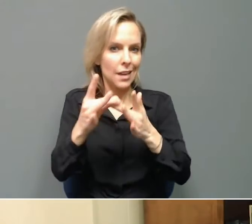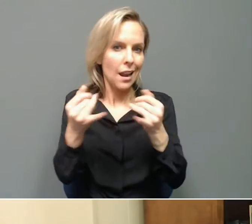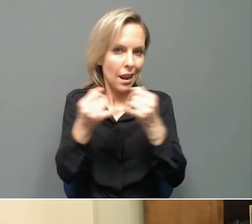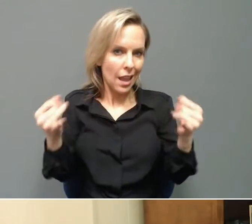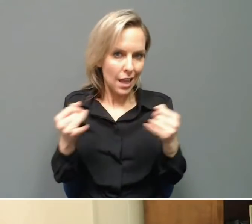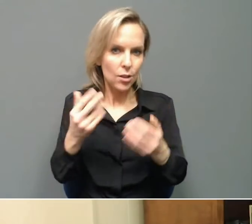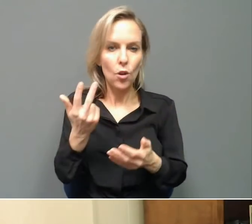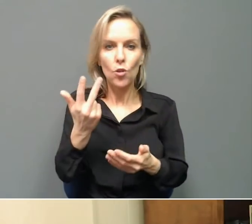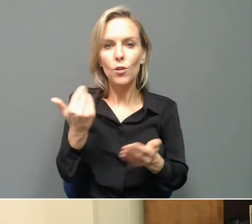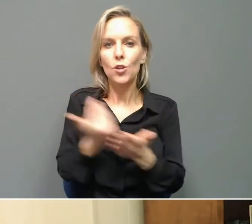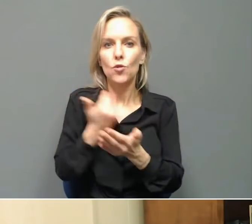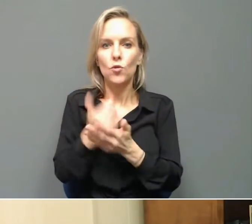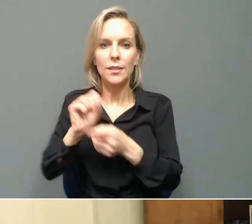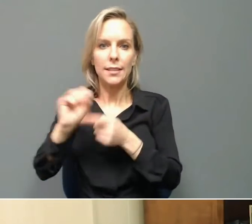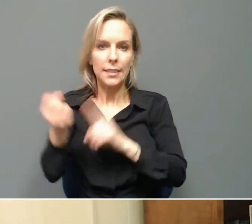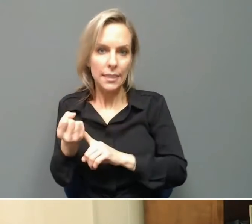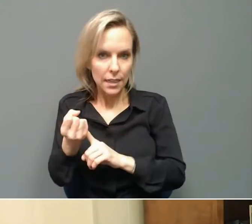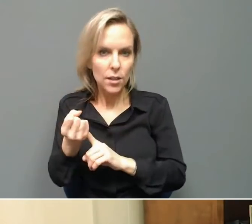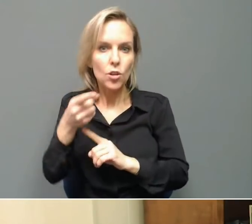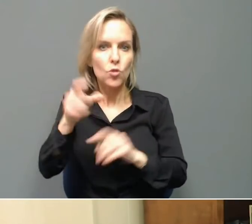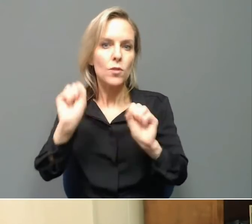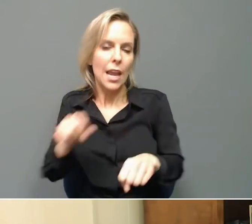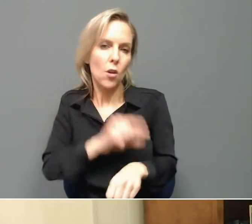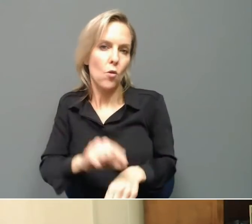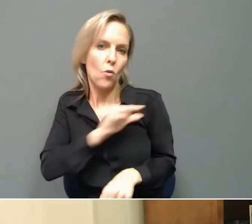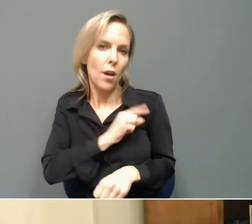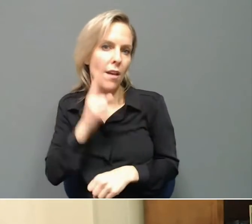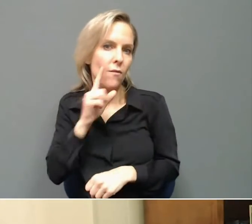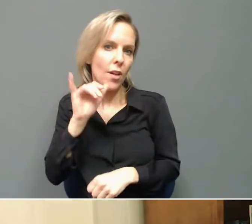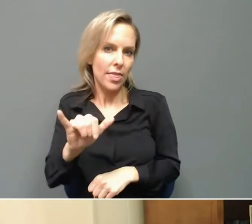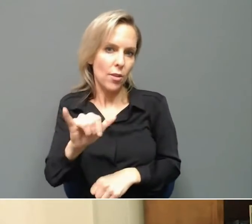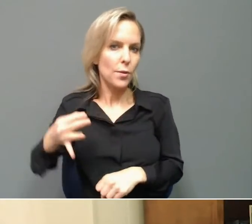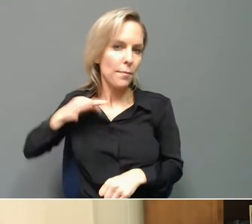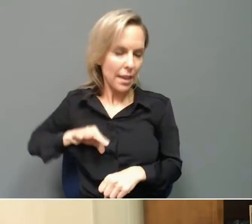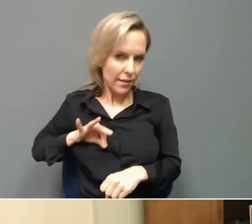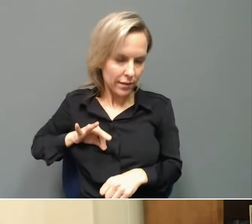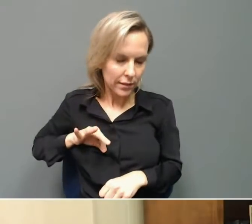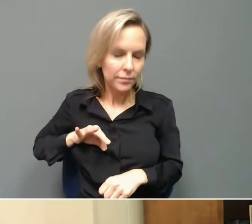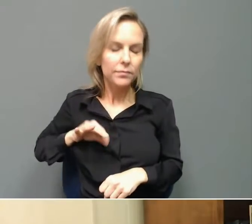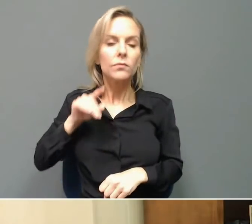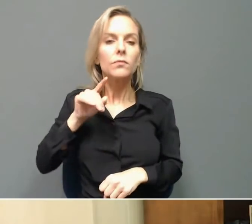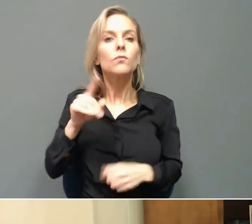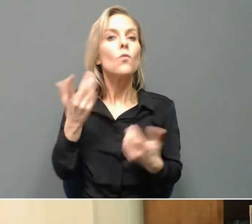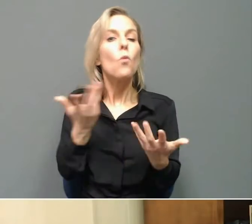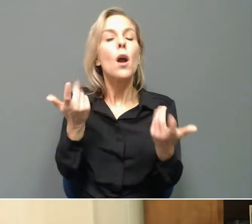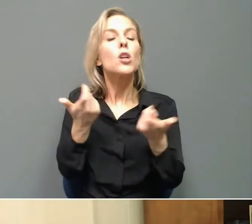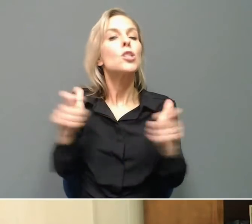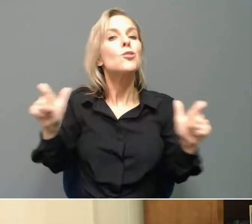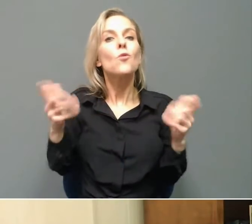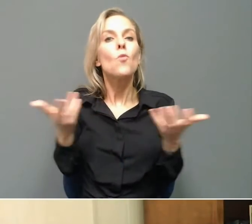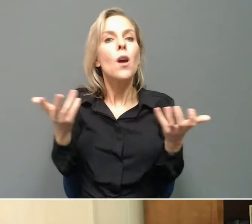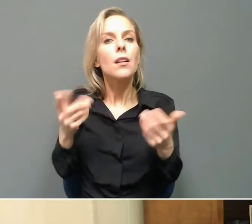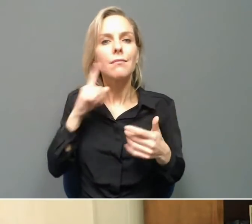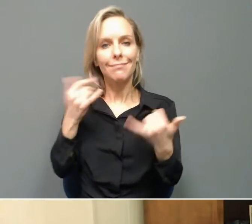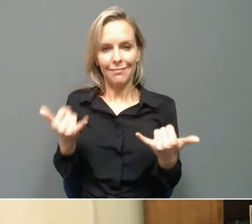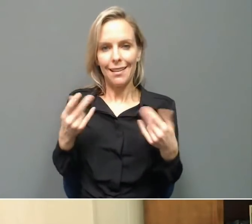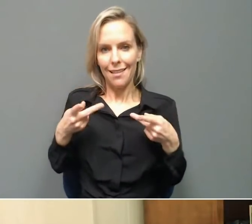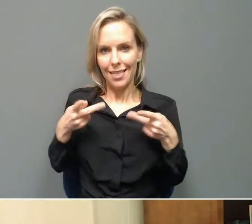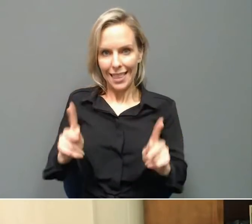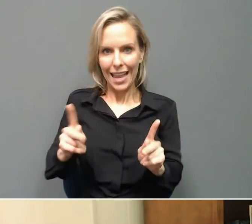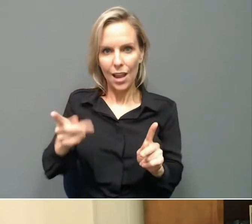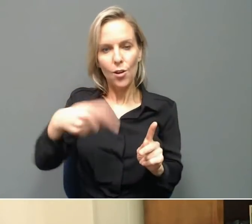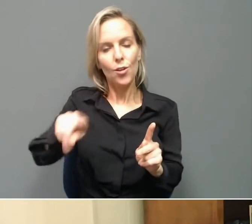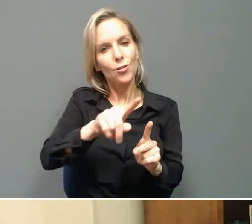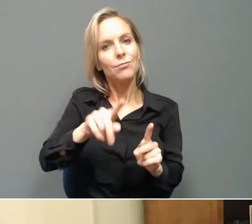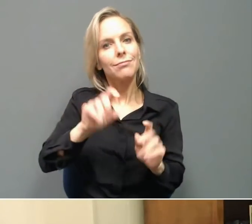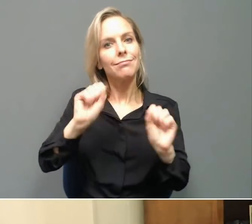circumstances that allow you to qualify for PUA benefits. One significant one is it will now allow you to get benefits for